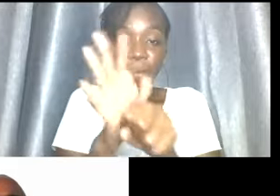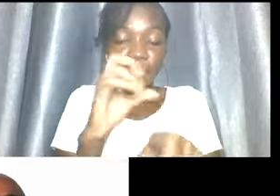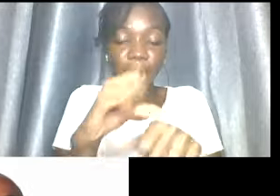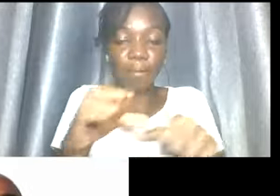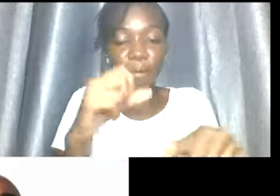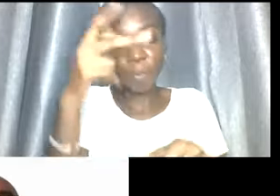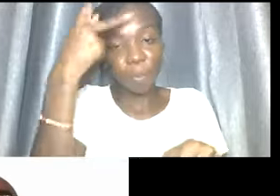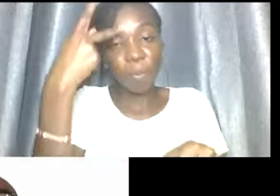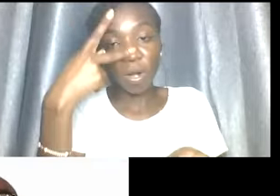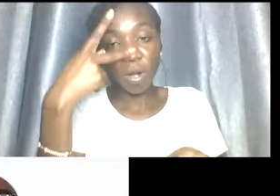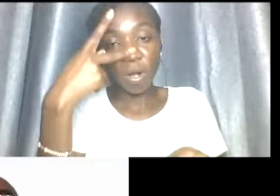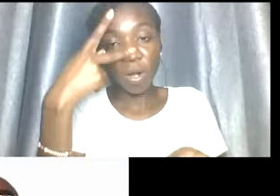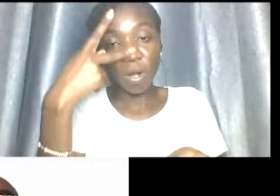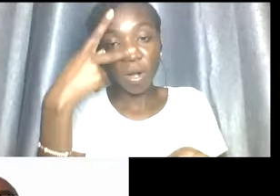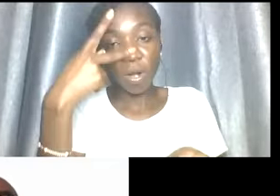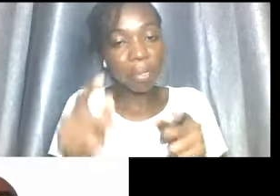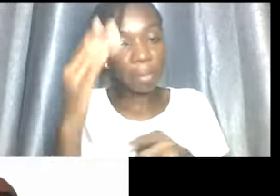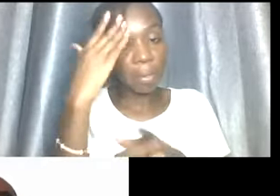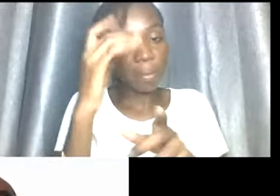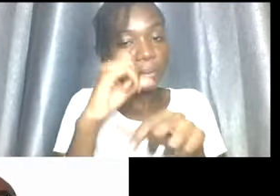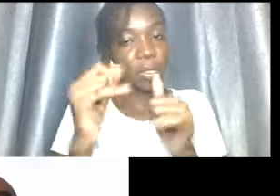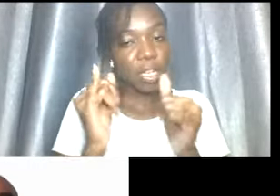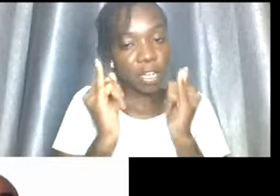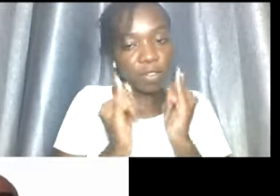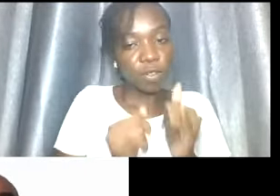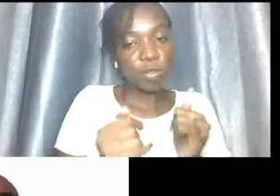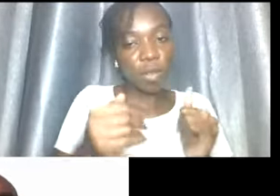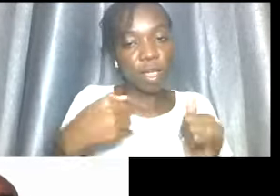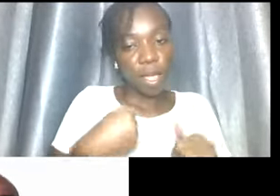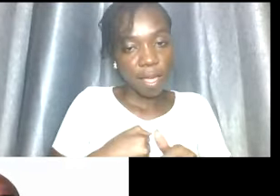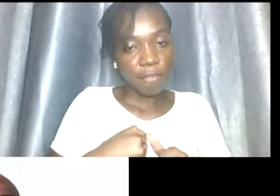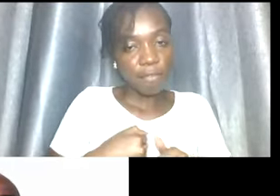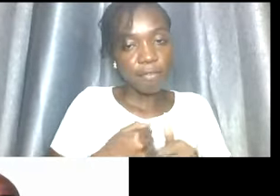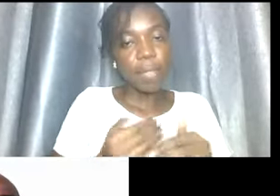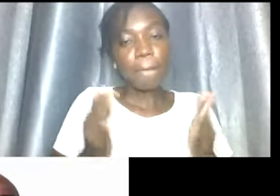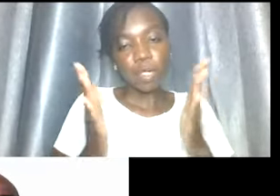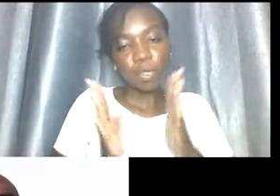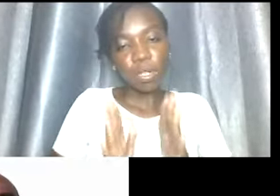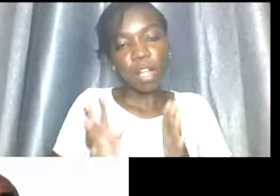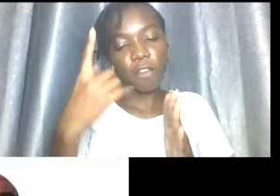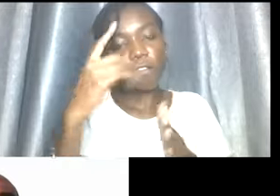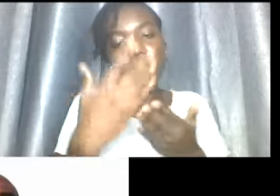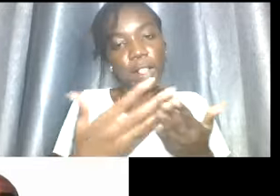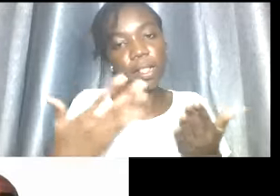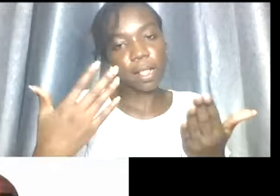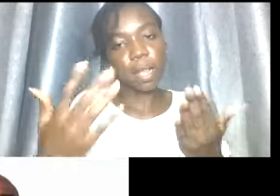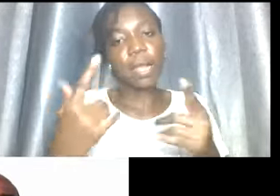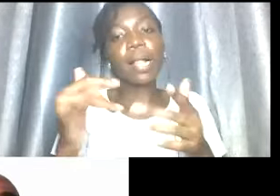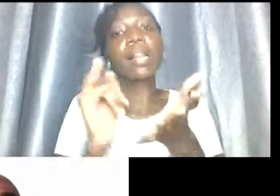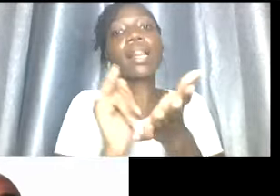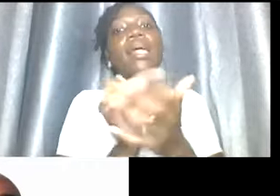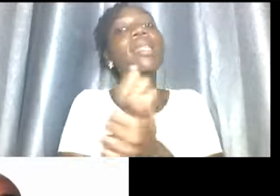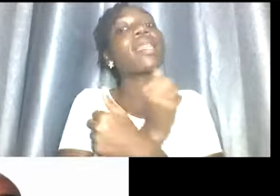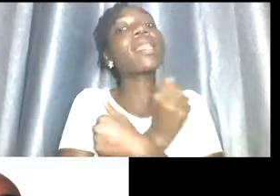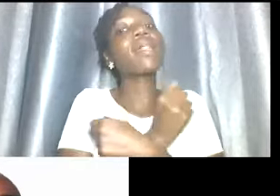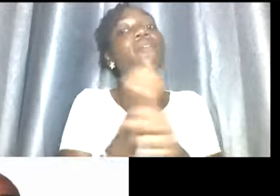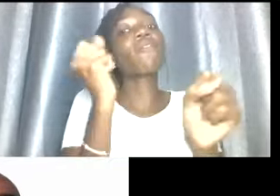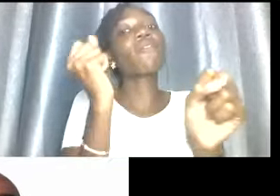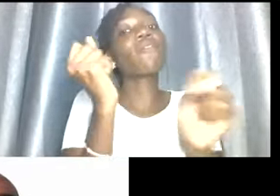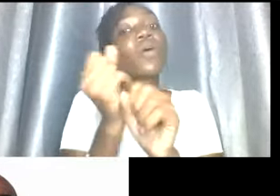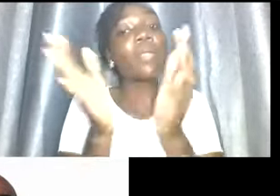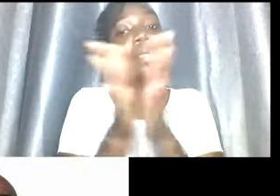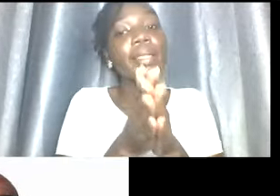the individuals that you have, the personalities, the traits that you have to work with, and working along that. Because